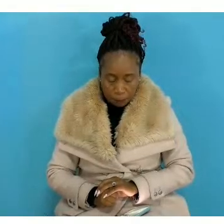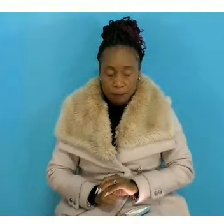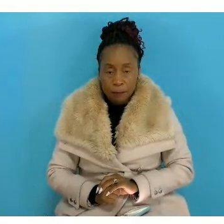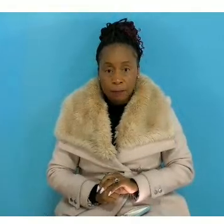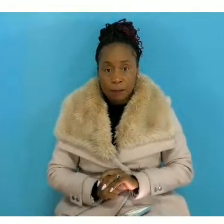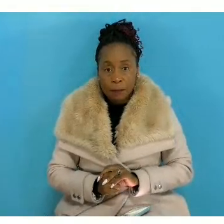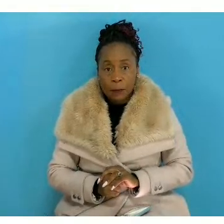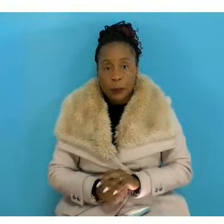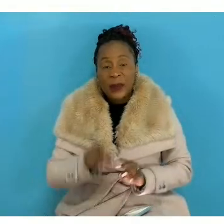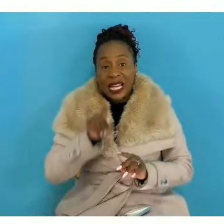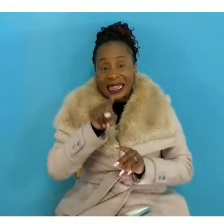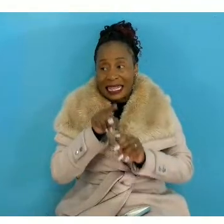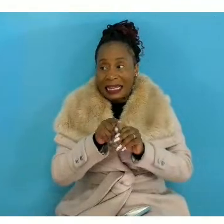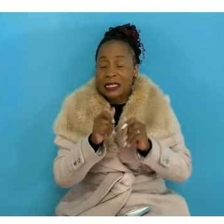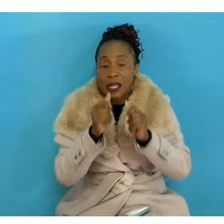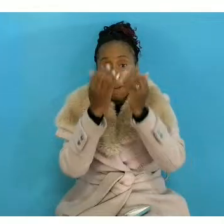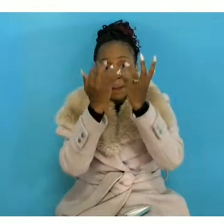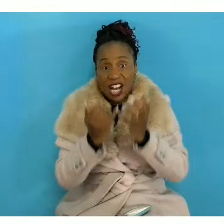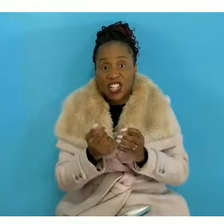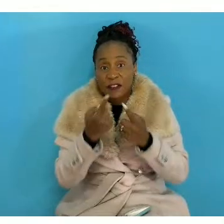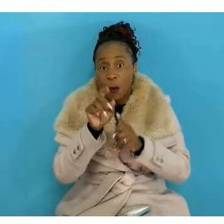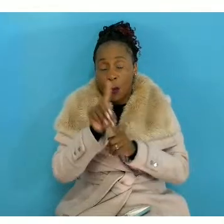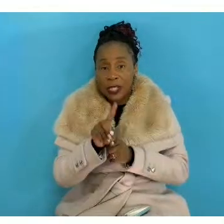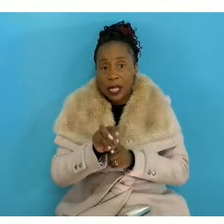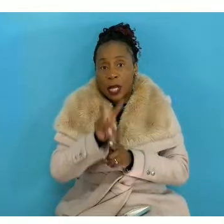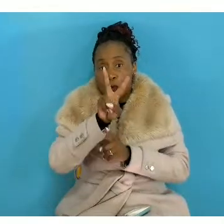This is the budget for